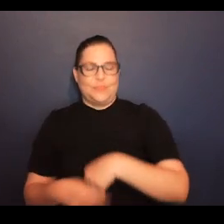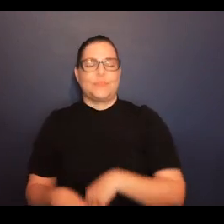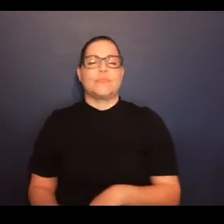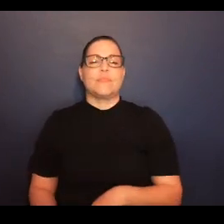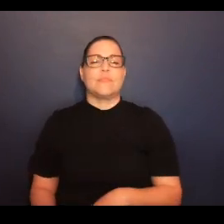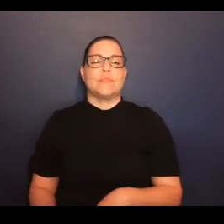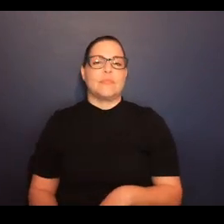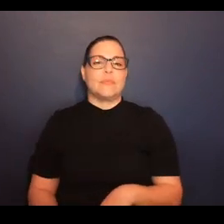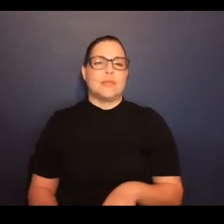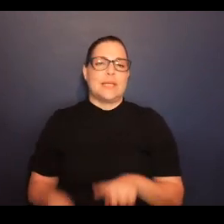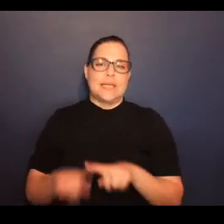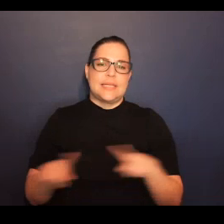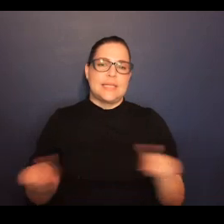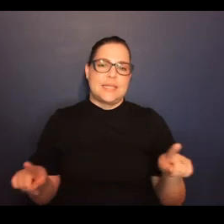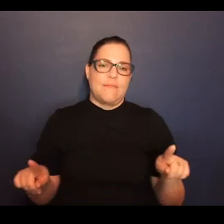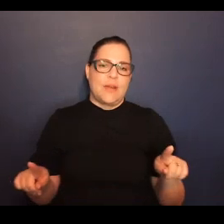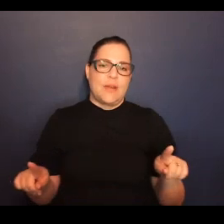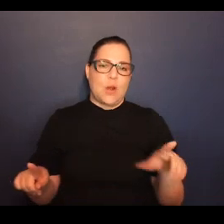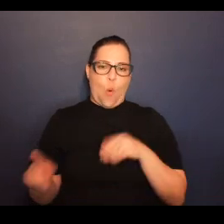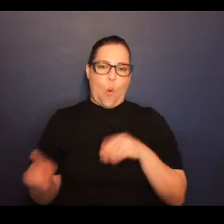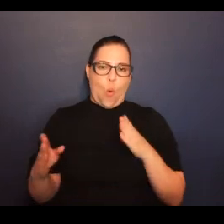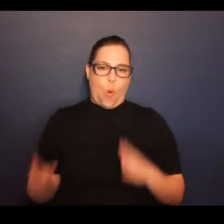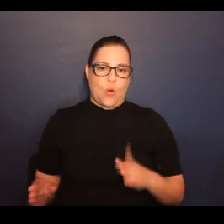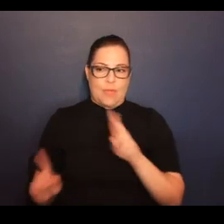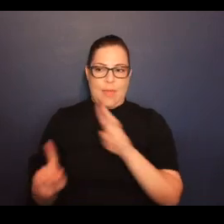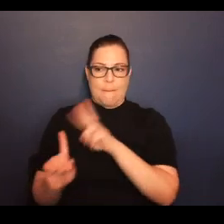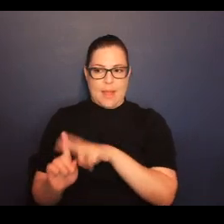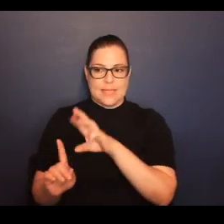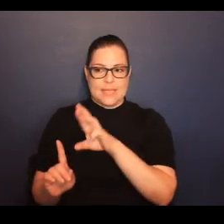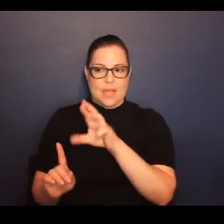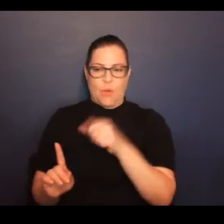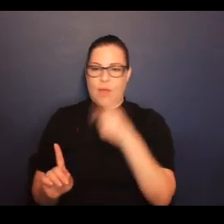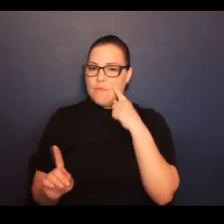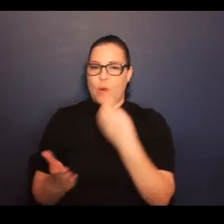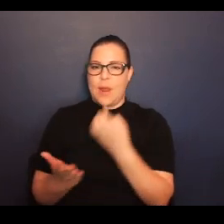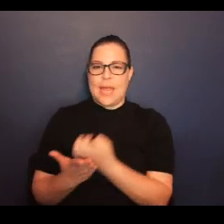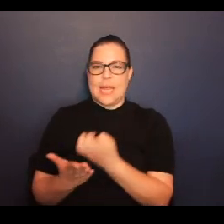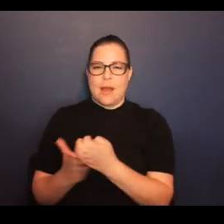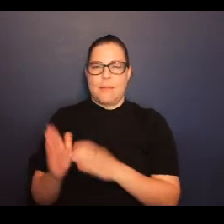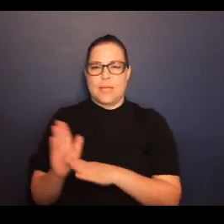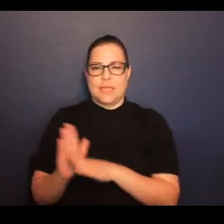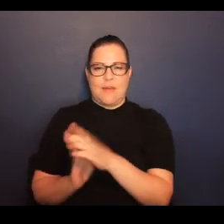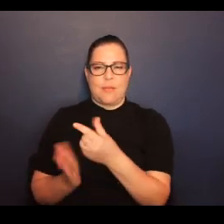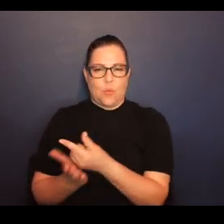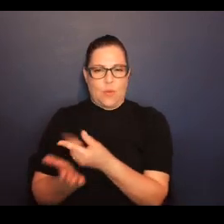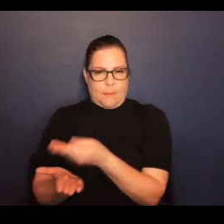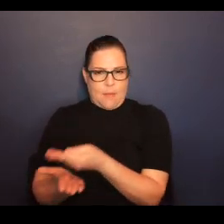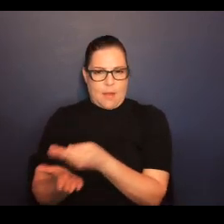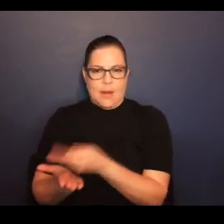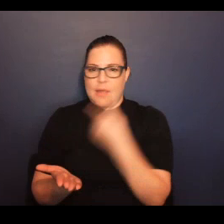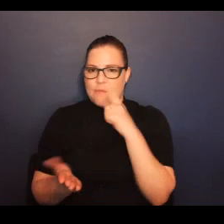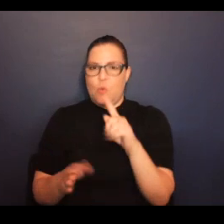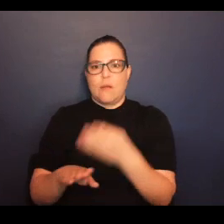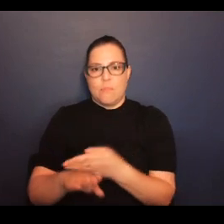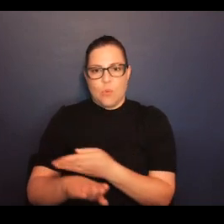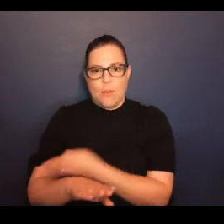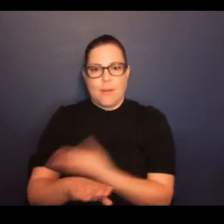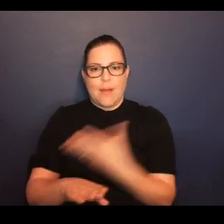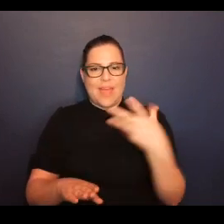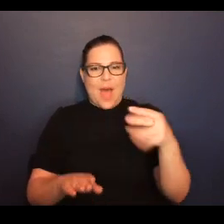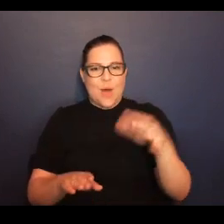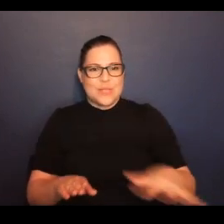it's a different owner. And the owner has applied to the CRA for our economic development grant to do all the work, the exterior work that